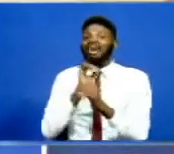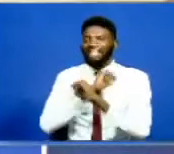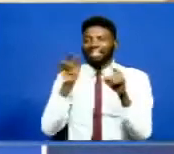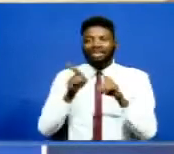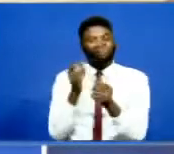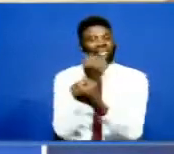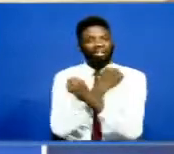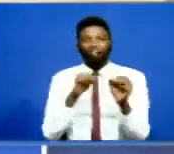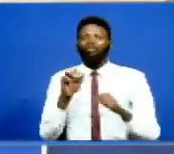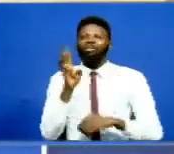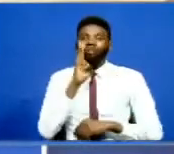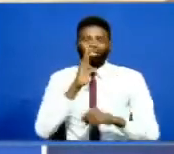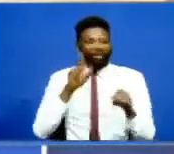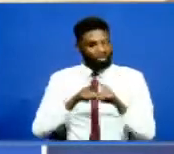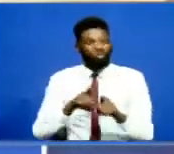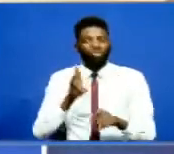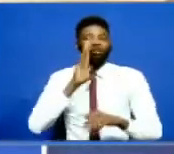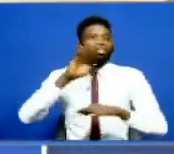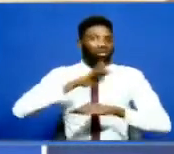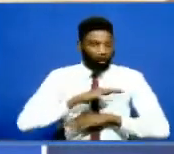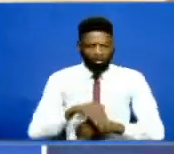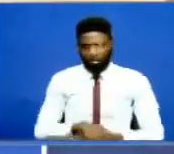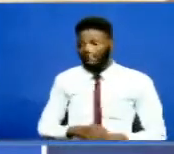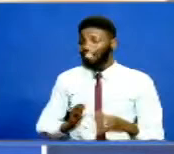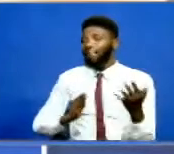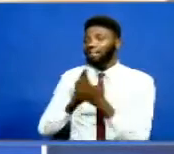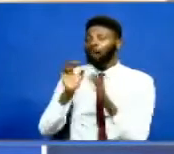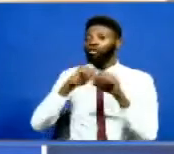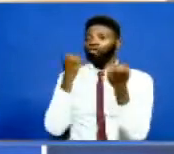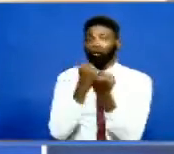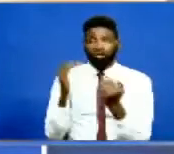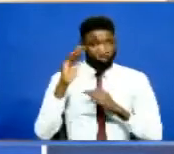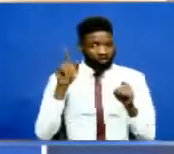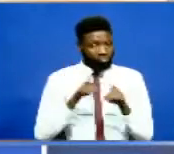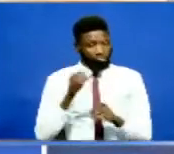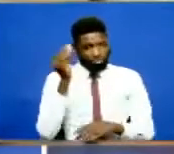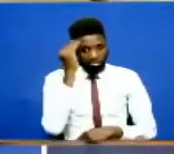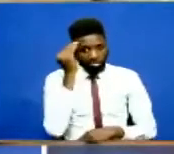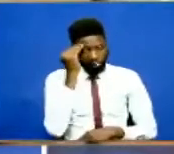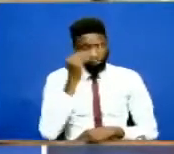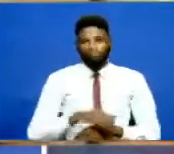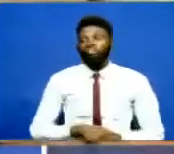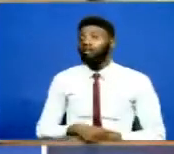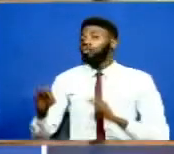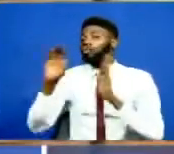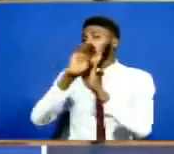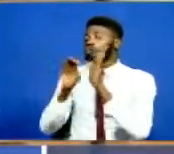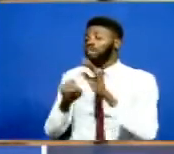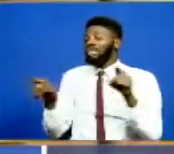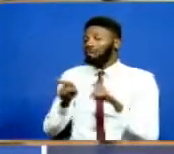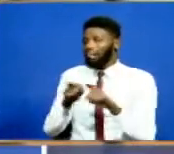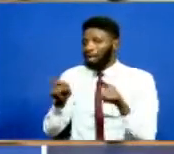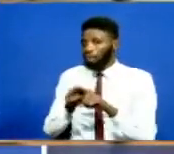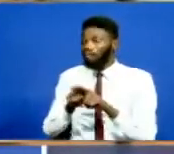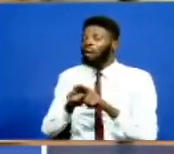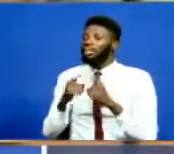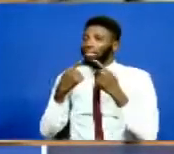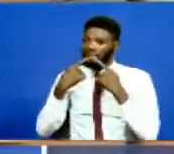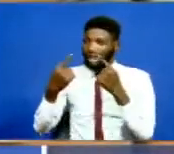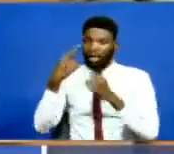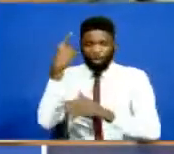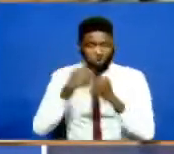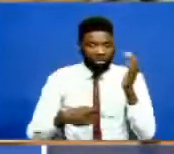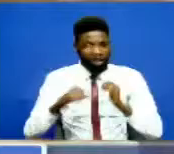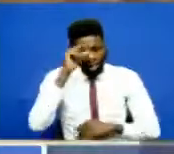adequate quantities, right to social security and education. Further, the Constitution stipulates the state shall